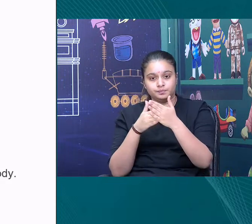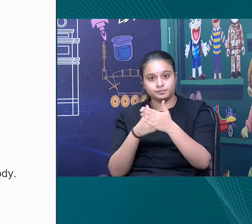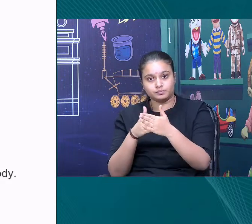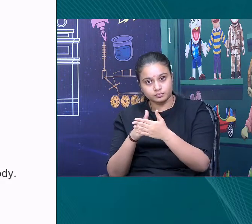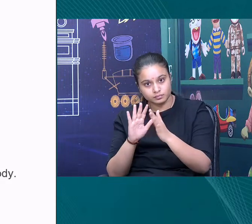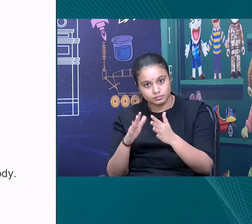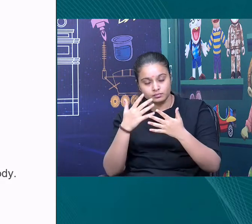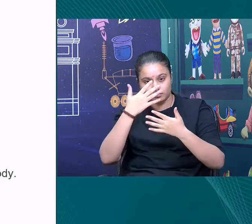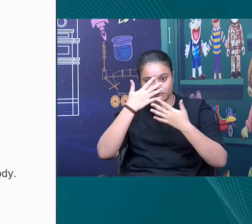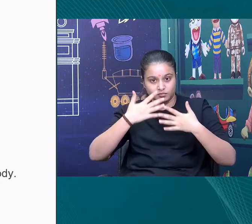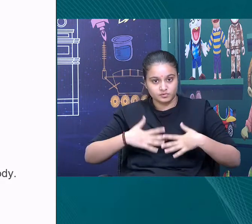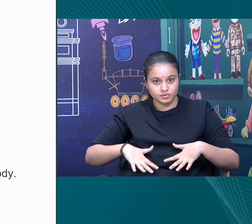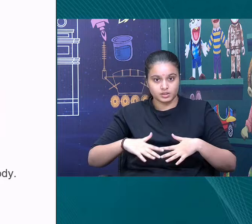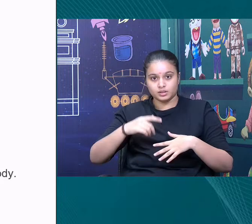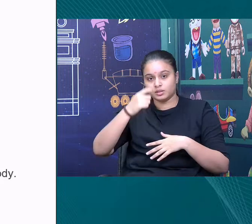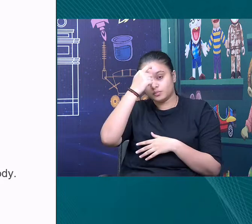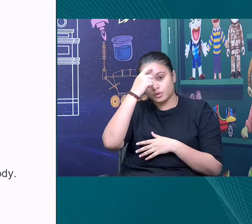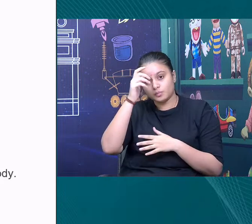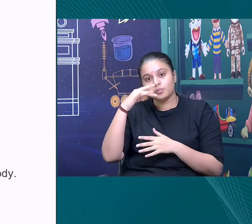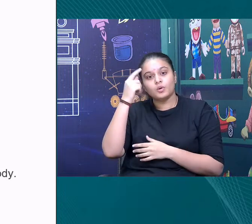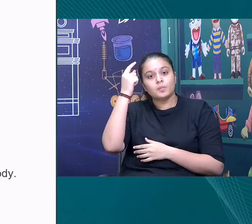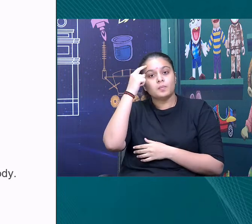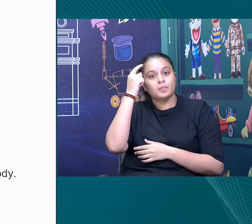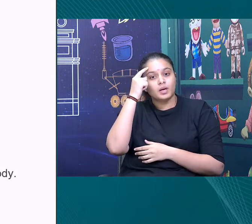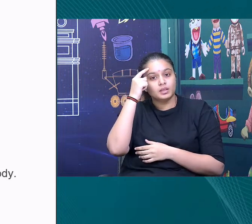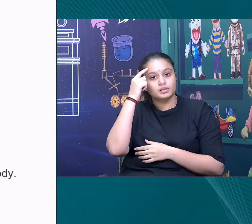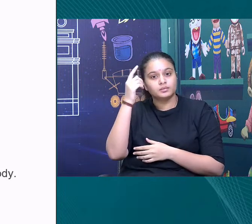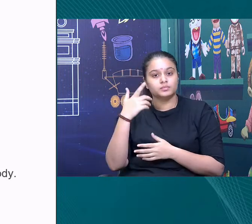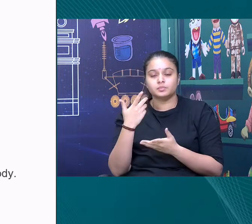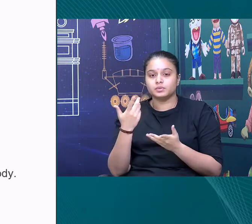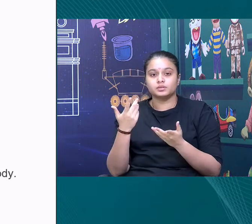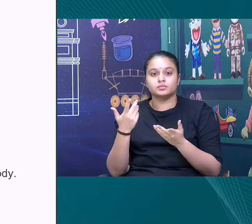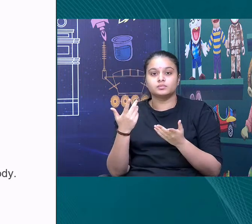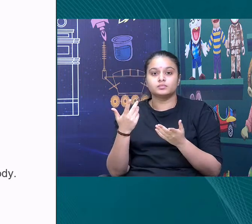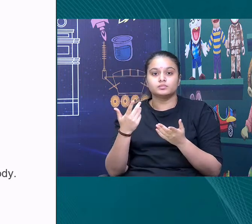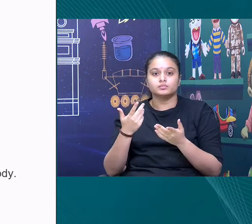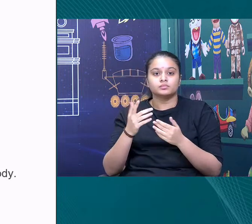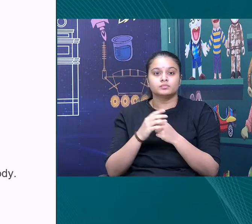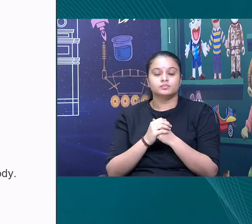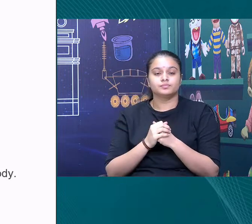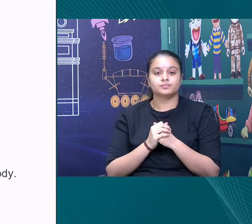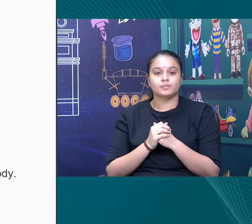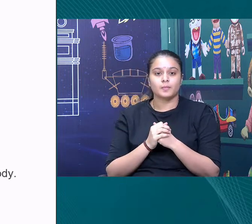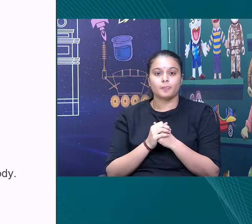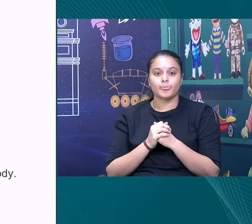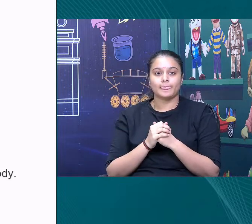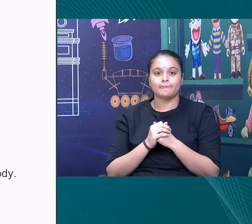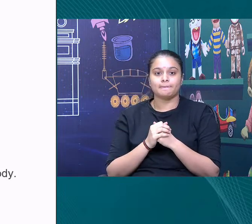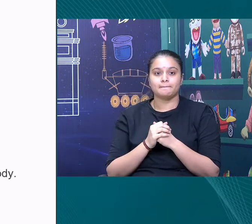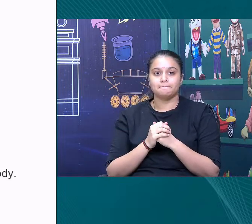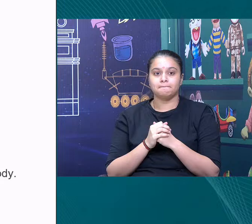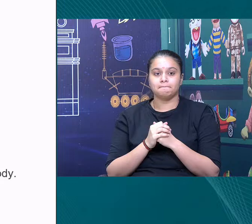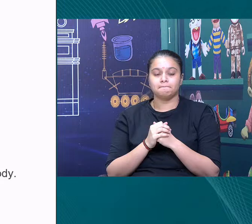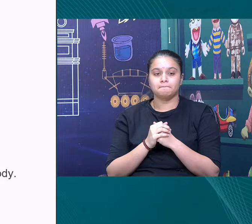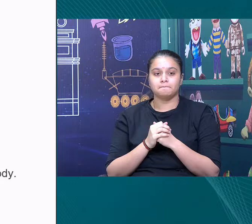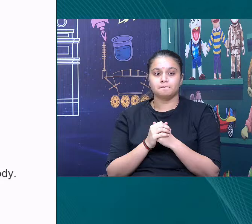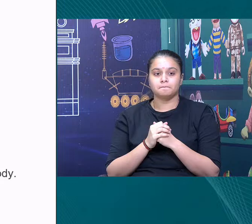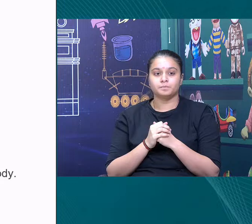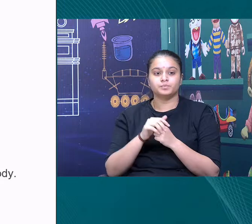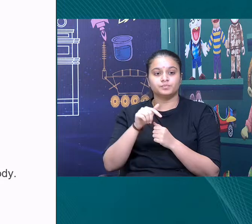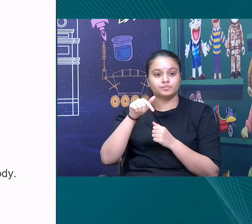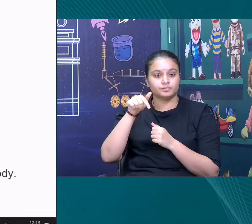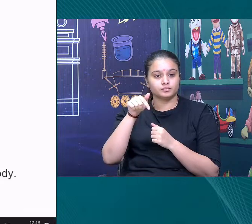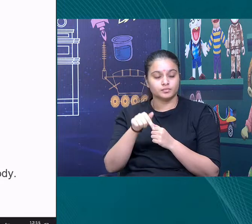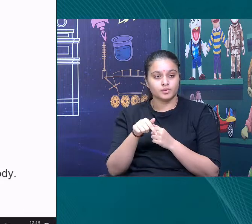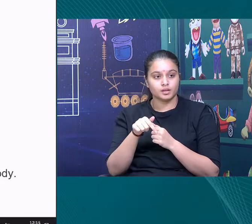are physical limitations. The mind has boundless potential. Definitely. Right. So